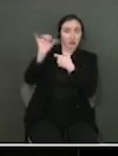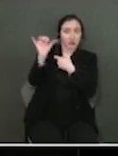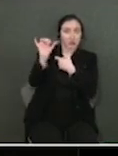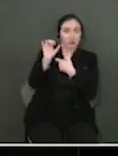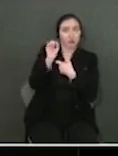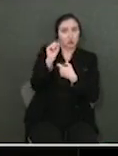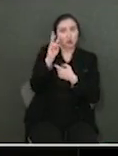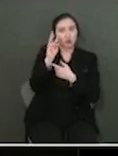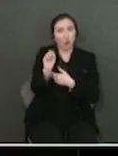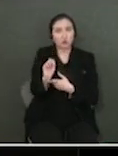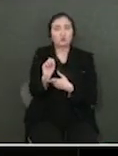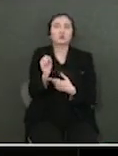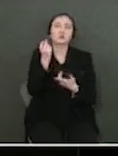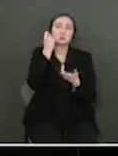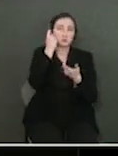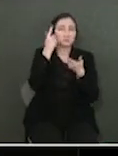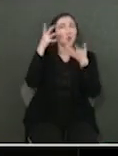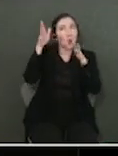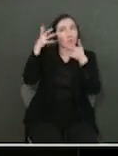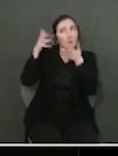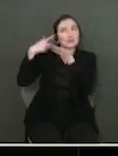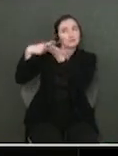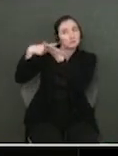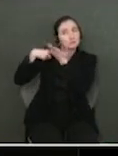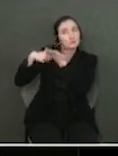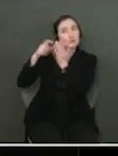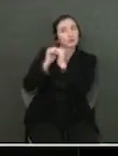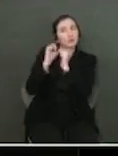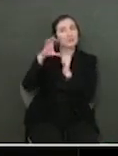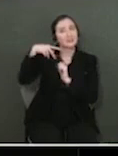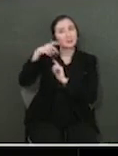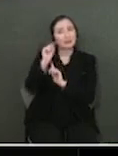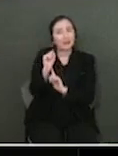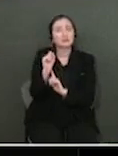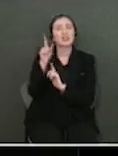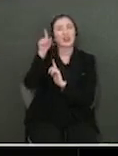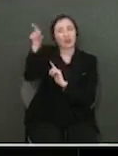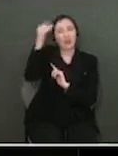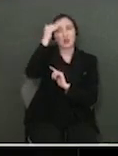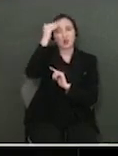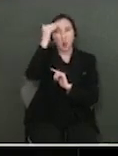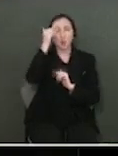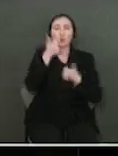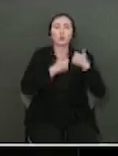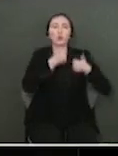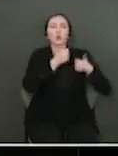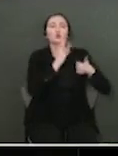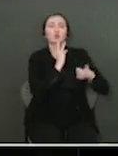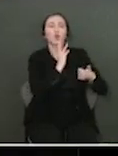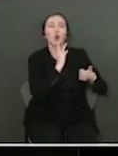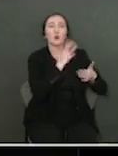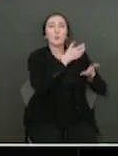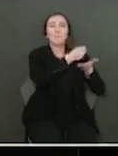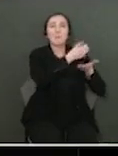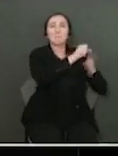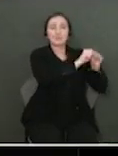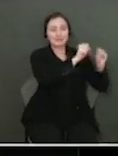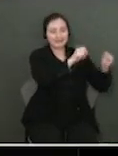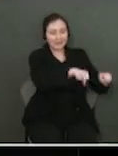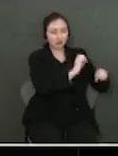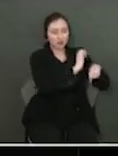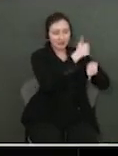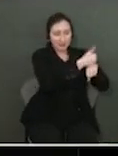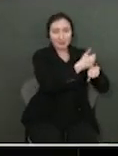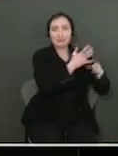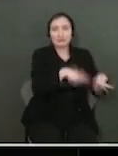spoken with CPS Energy. They know what particular pump stations are critical, the ones that can be used